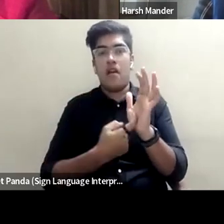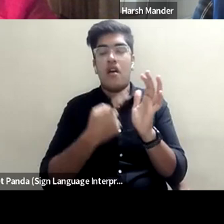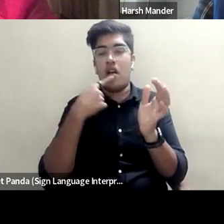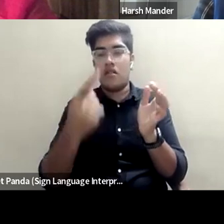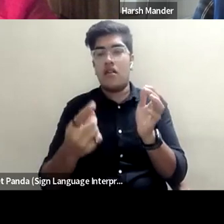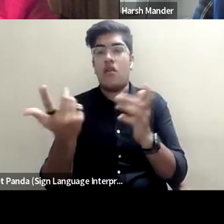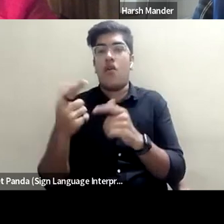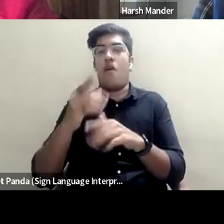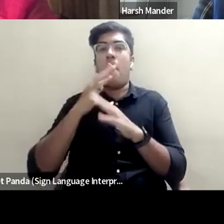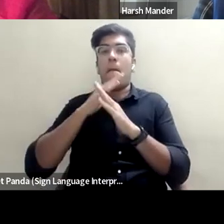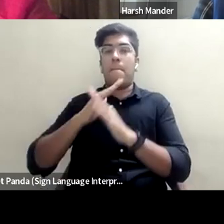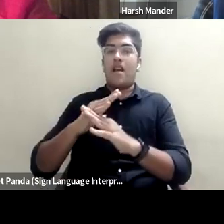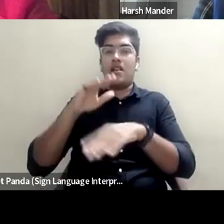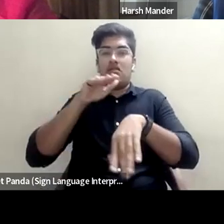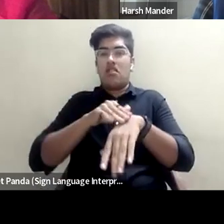our Constitution.